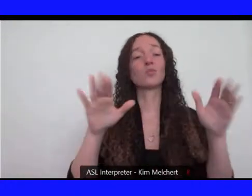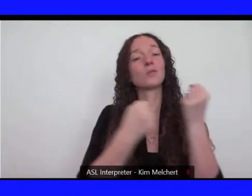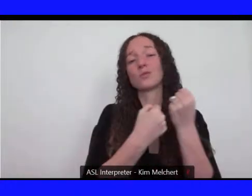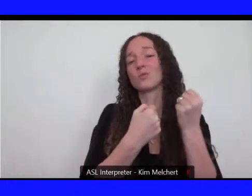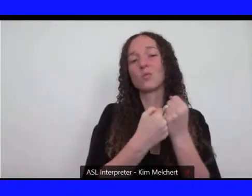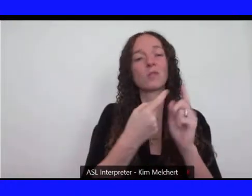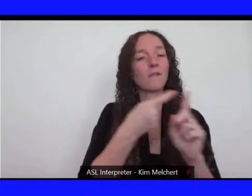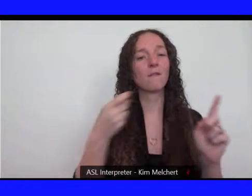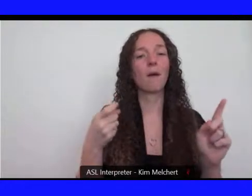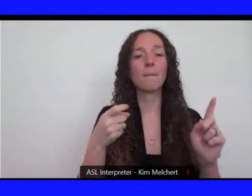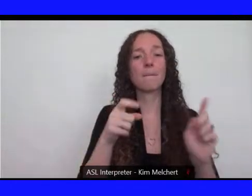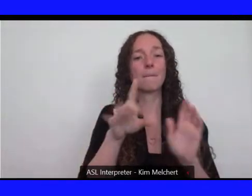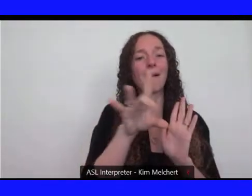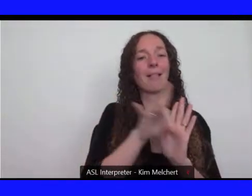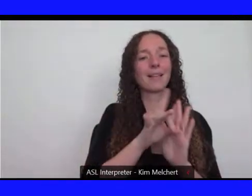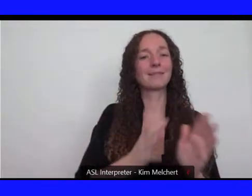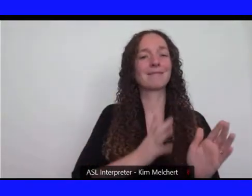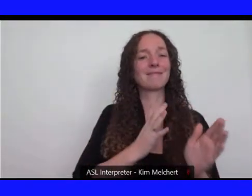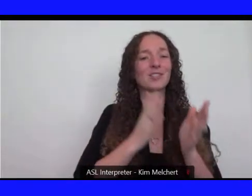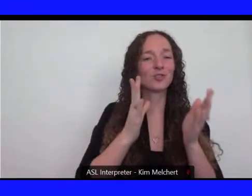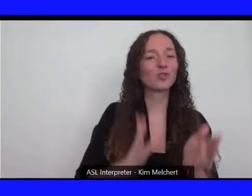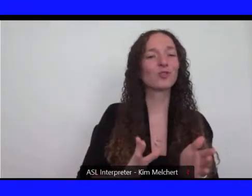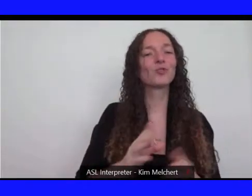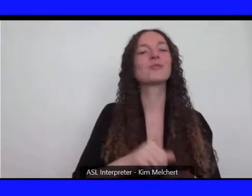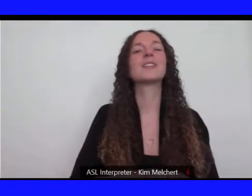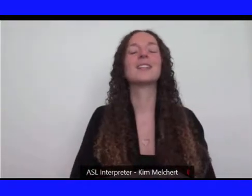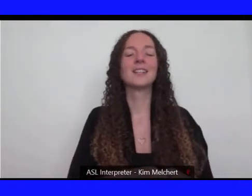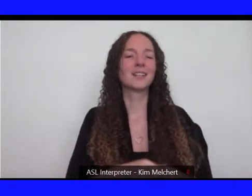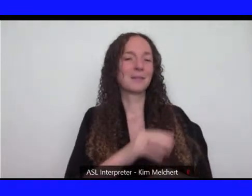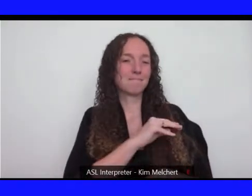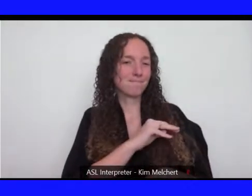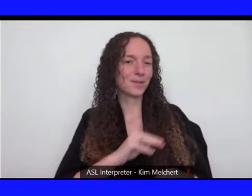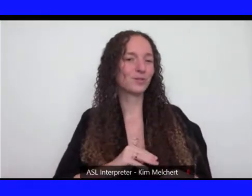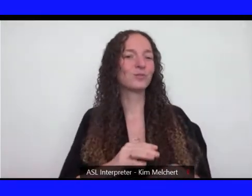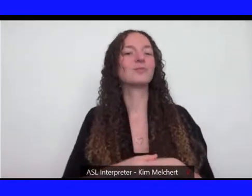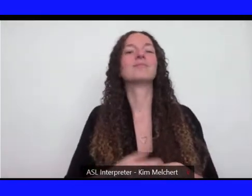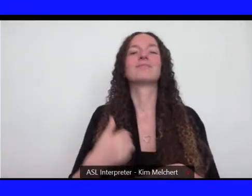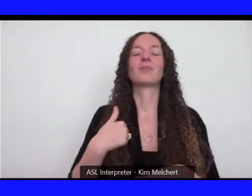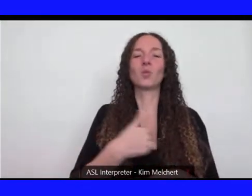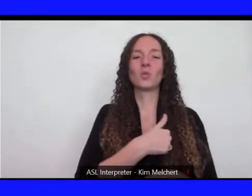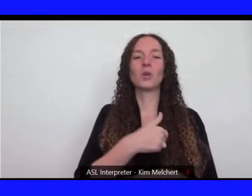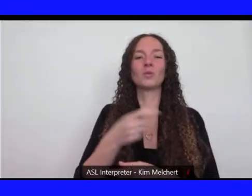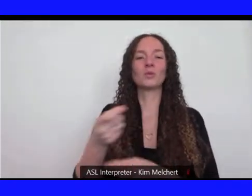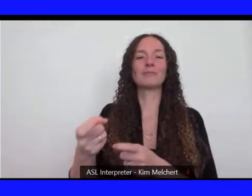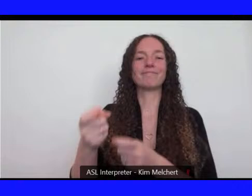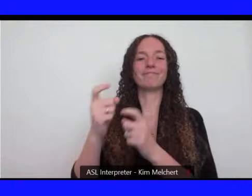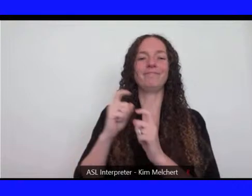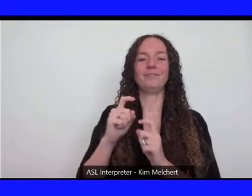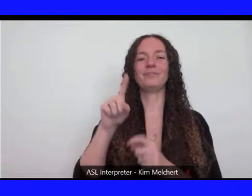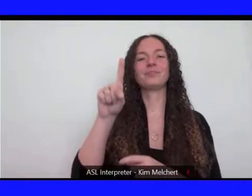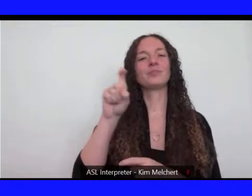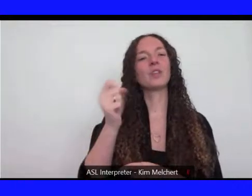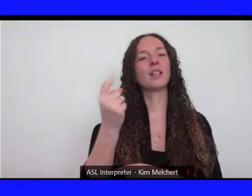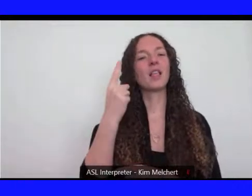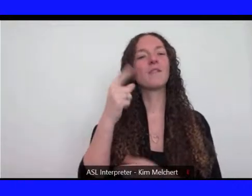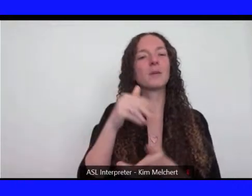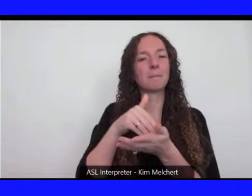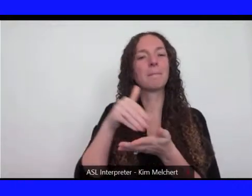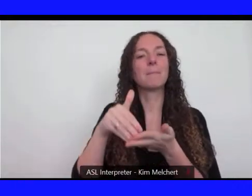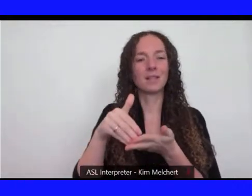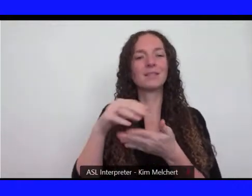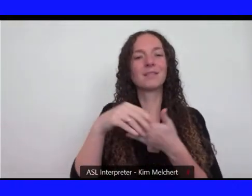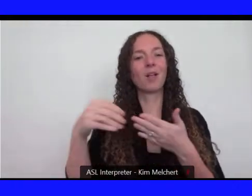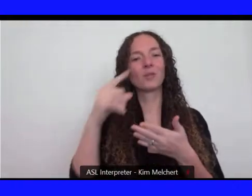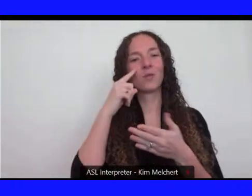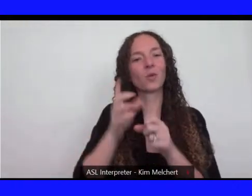Thank you, Deb. Again, good morning, and thank you for all you're doing. And actually, I was very kind of taken a little bit by